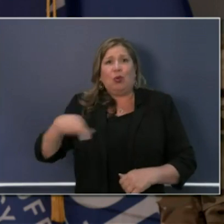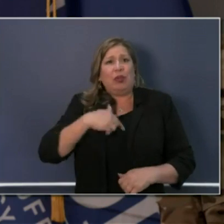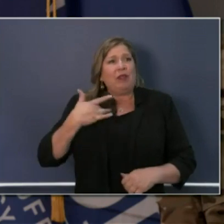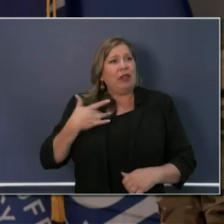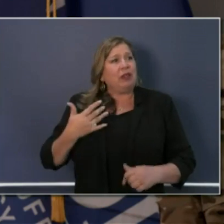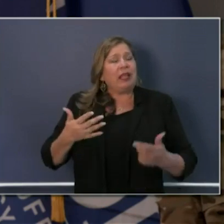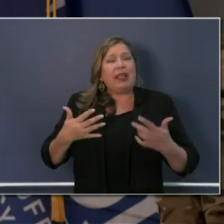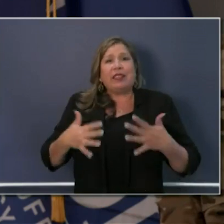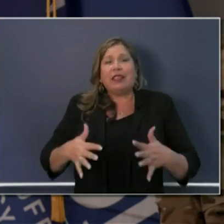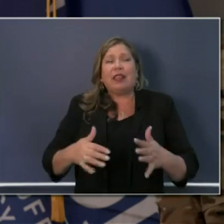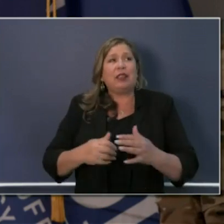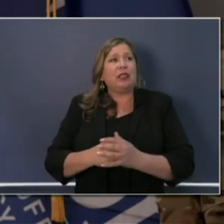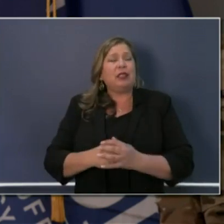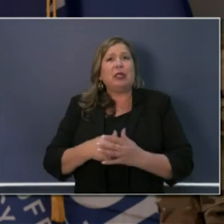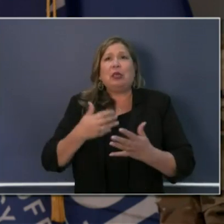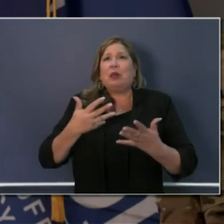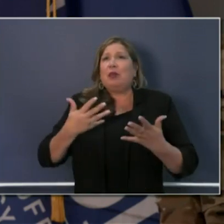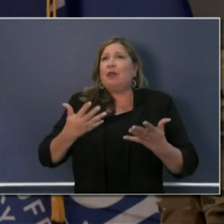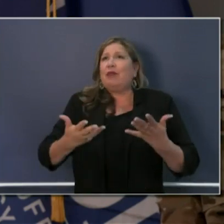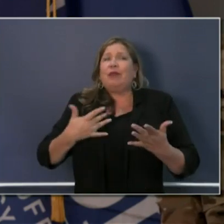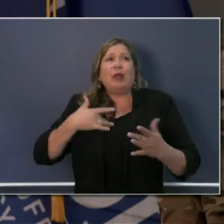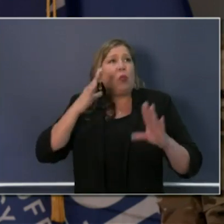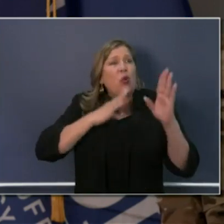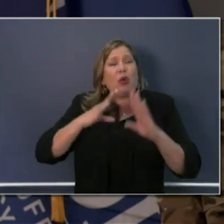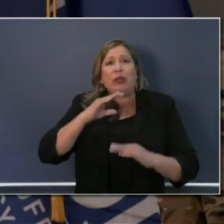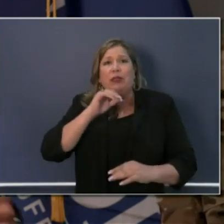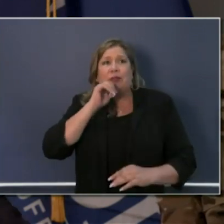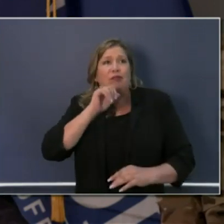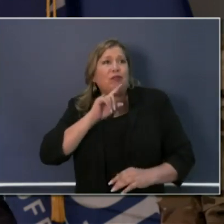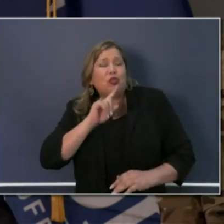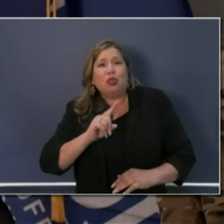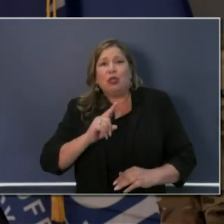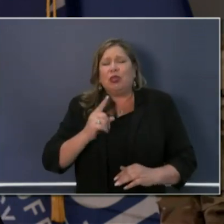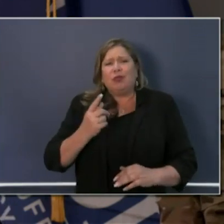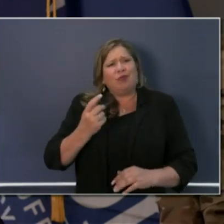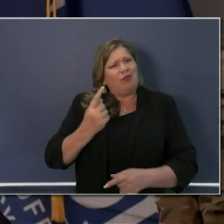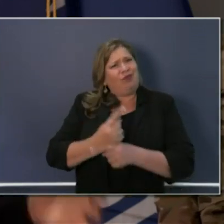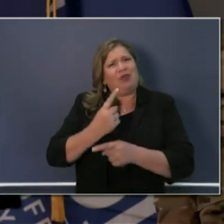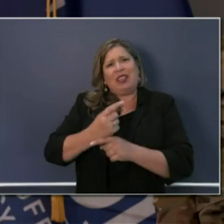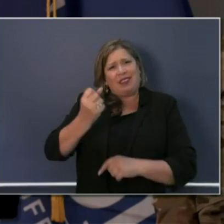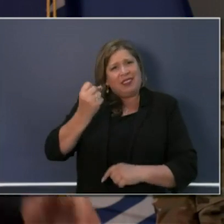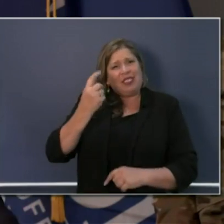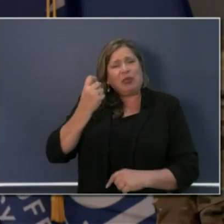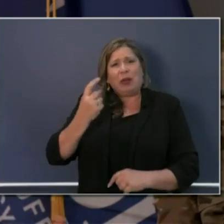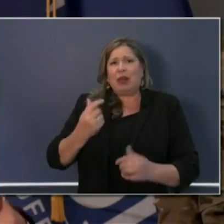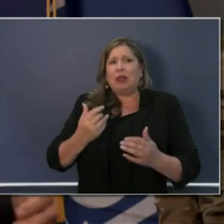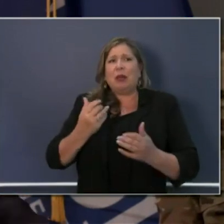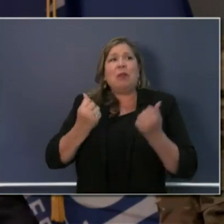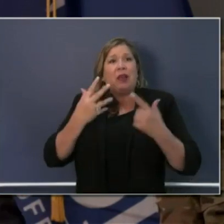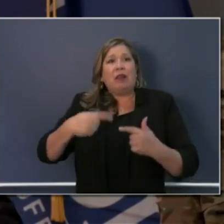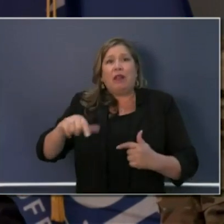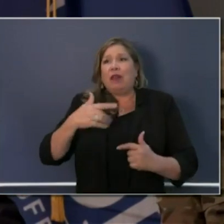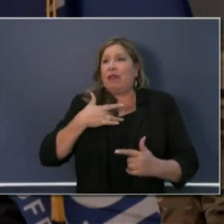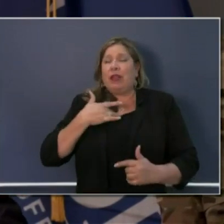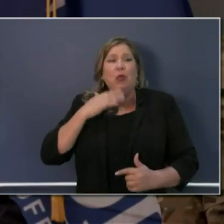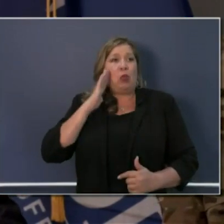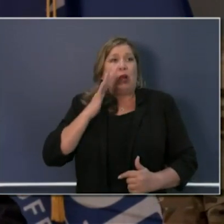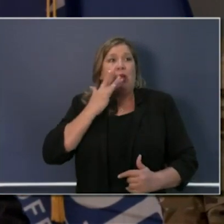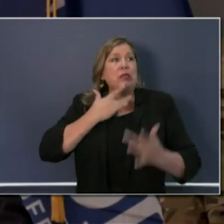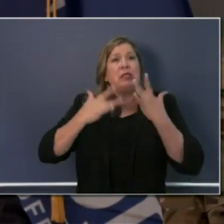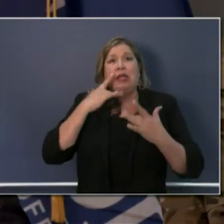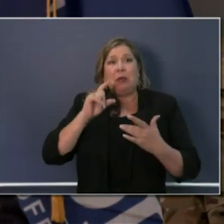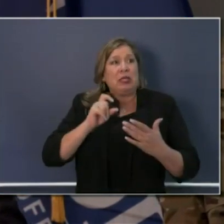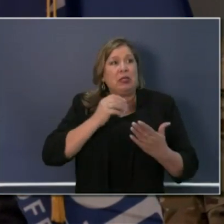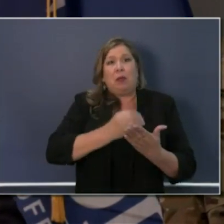amount of uncertainty, and it's understandable people have a mindset of scarcity. You see that manifested in some of